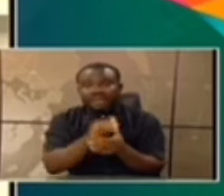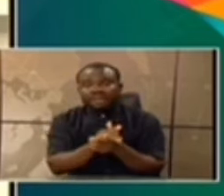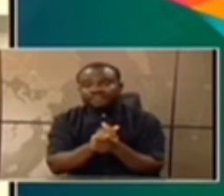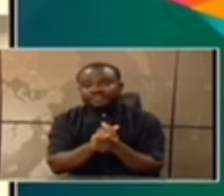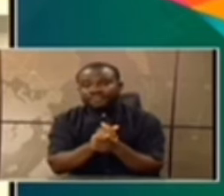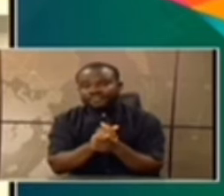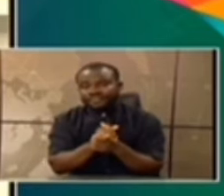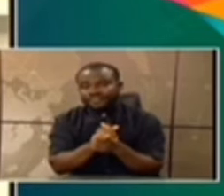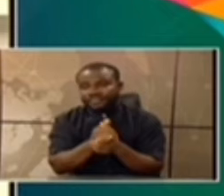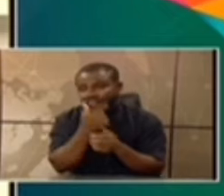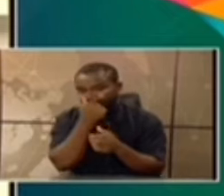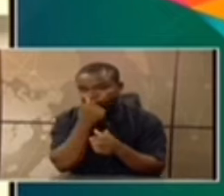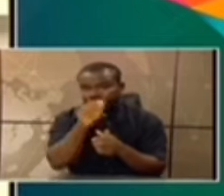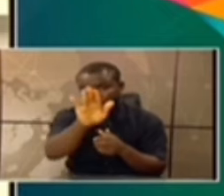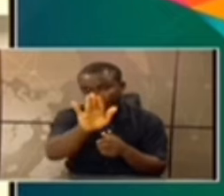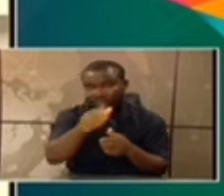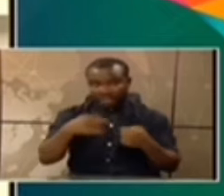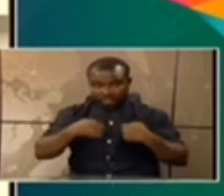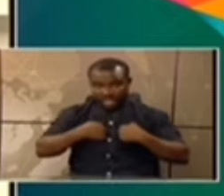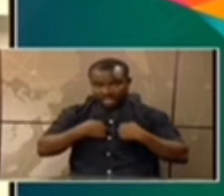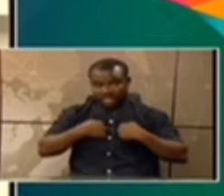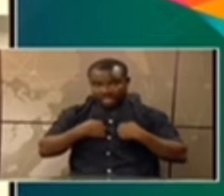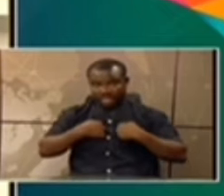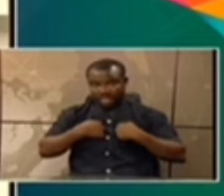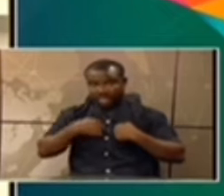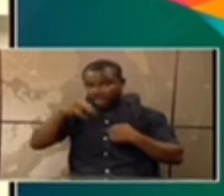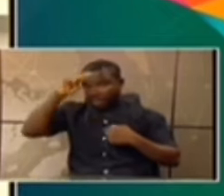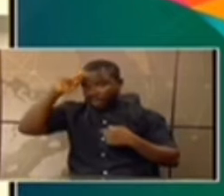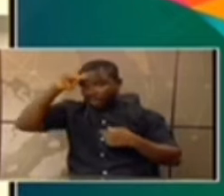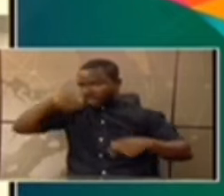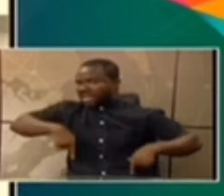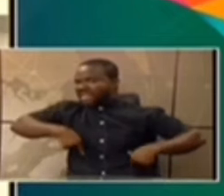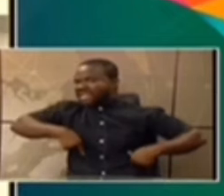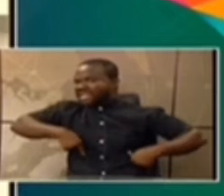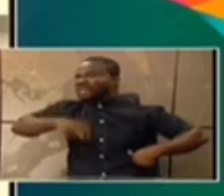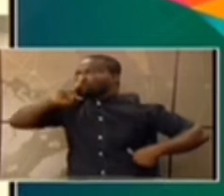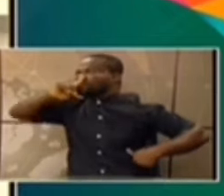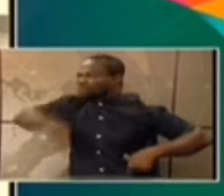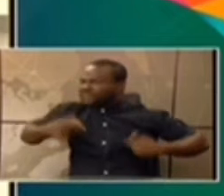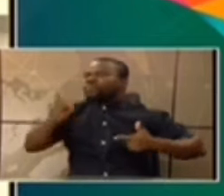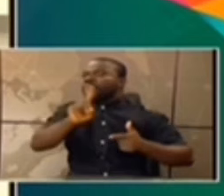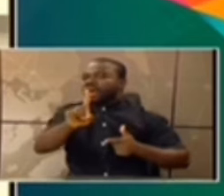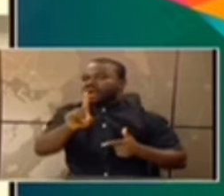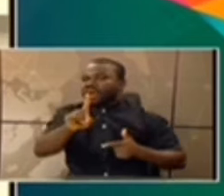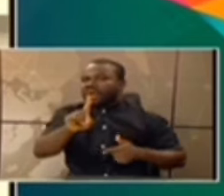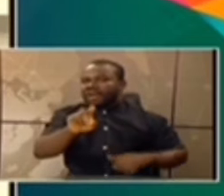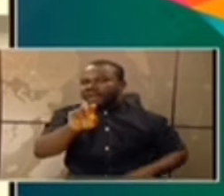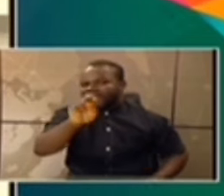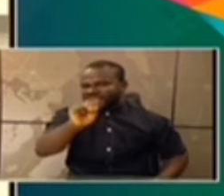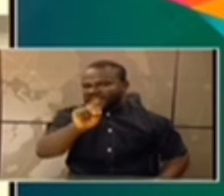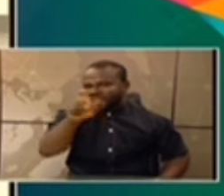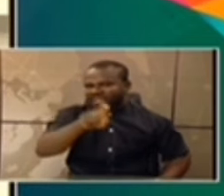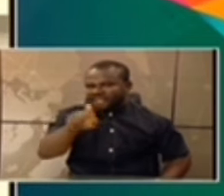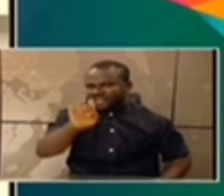kokobo kase pa de ma eye Pentecost chairman kase a wo so apostle chairman nyameche se ne nkrofo maako maako na bi